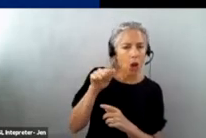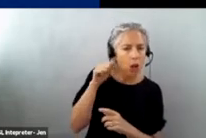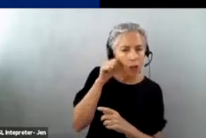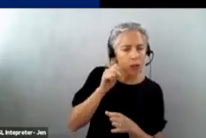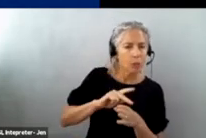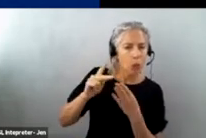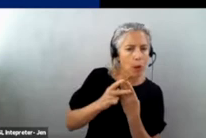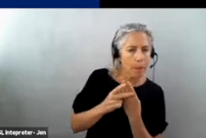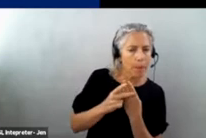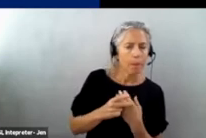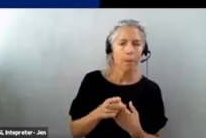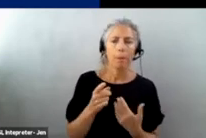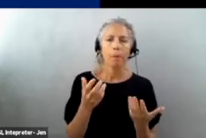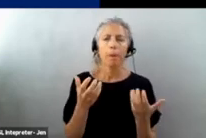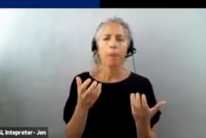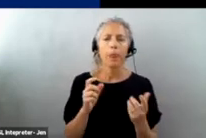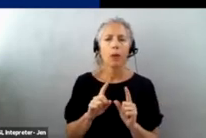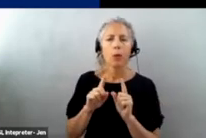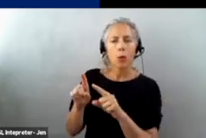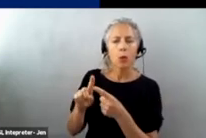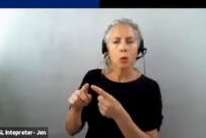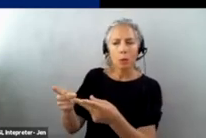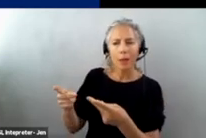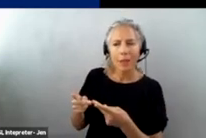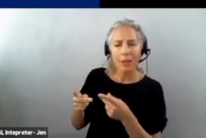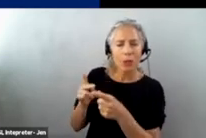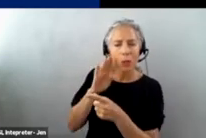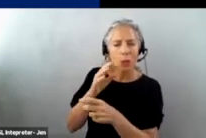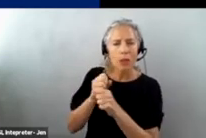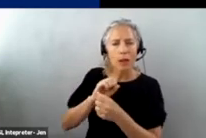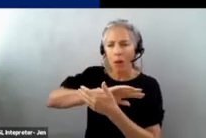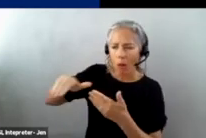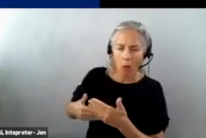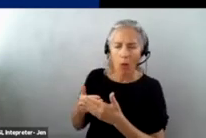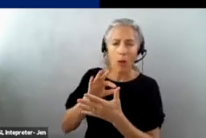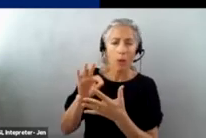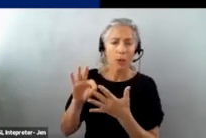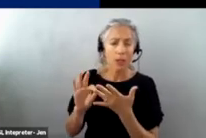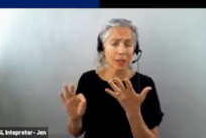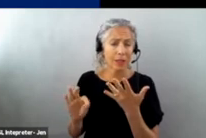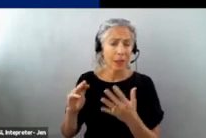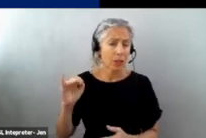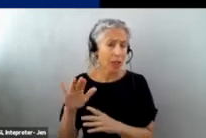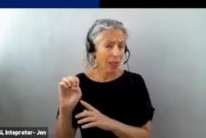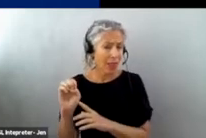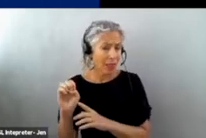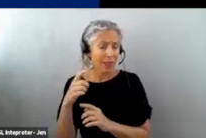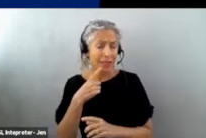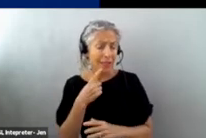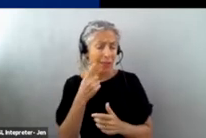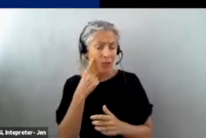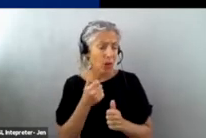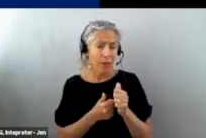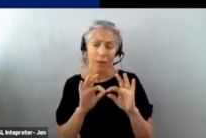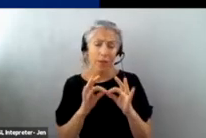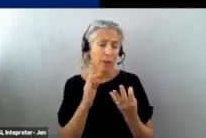program. You want to go to a place where you're going to get all the options. And as Michelle said, for every family, it